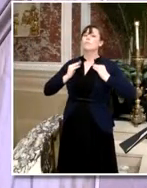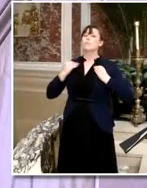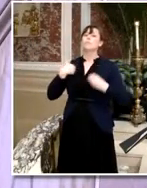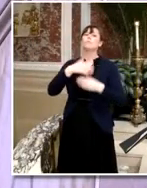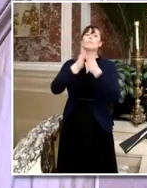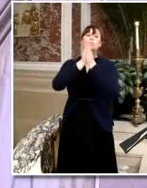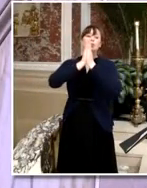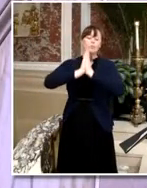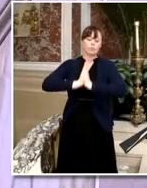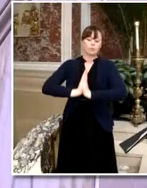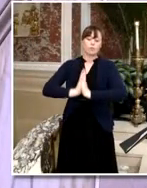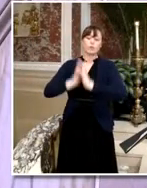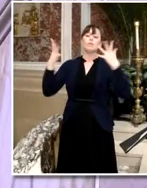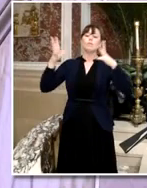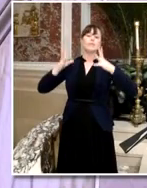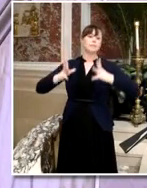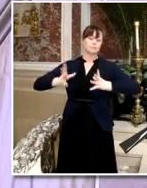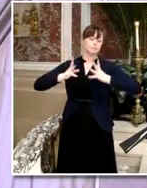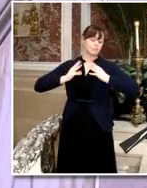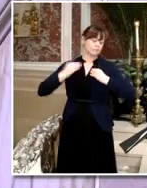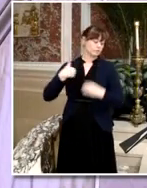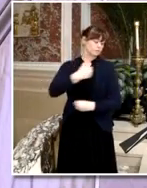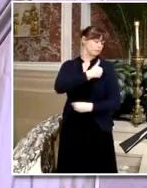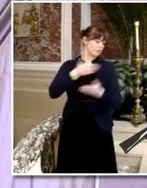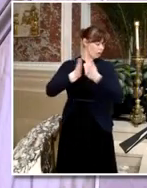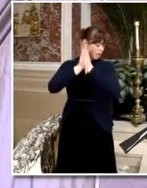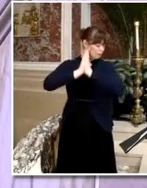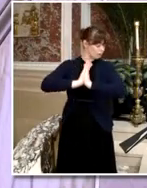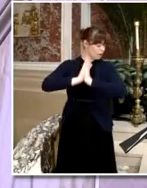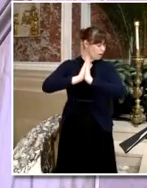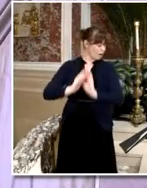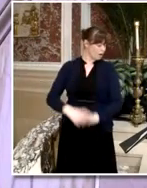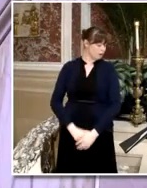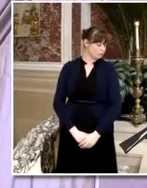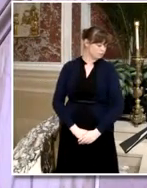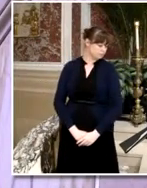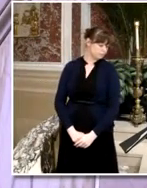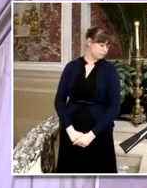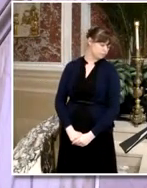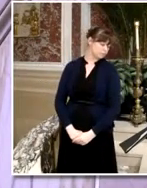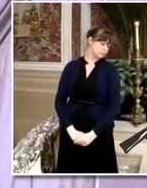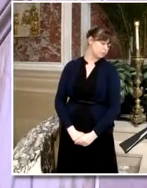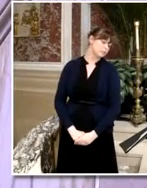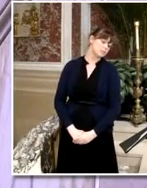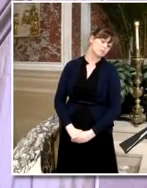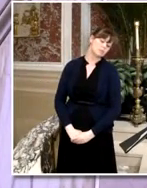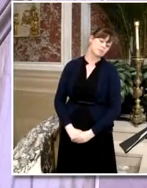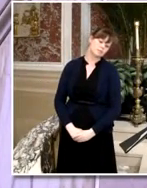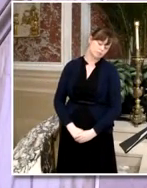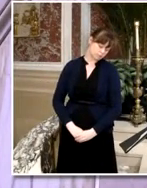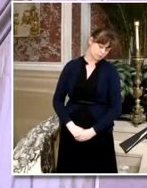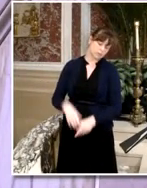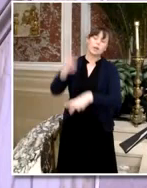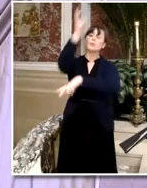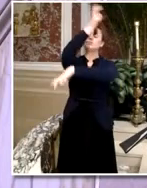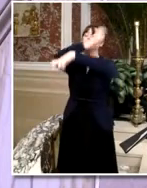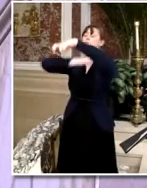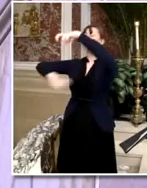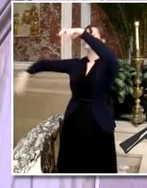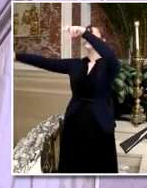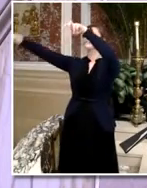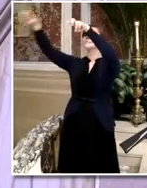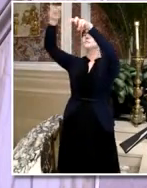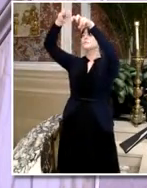receive our prayer. Receive our prayer. You are seated at the